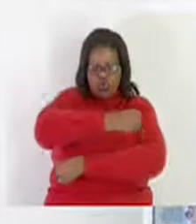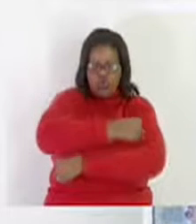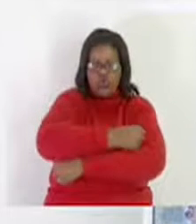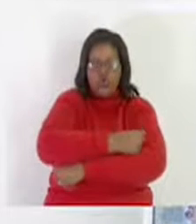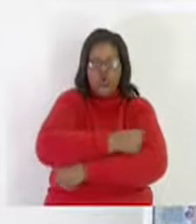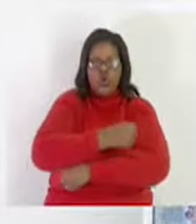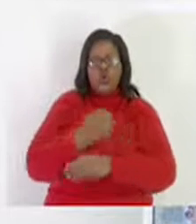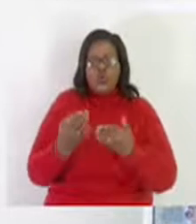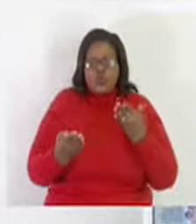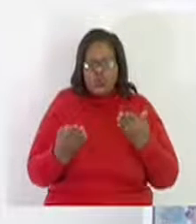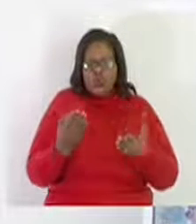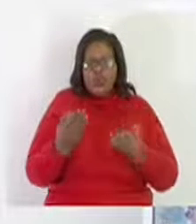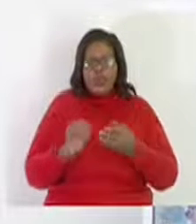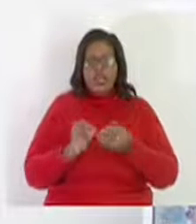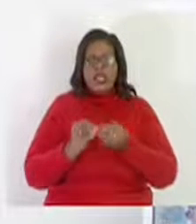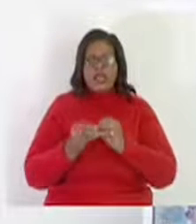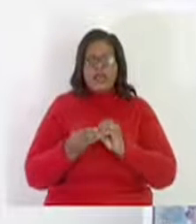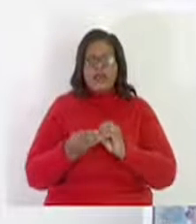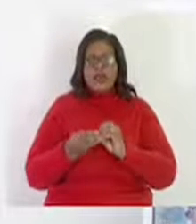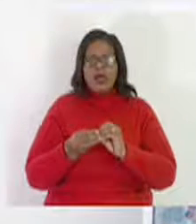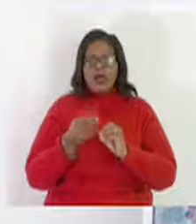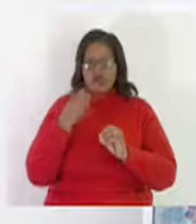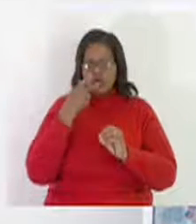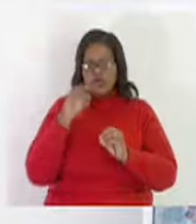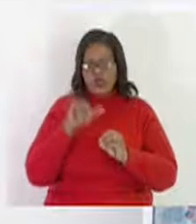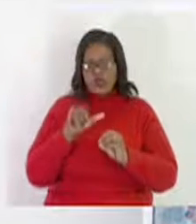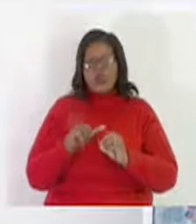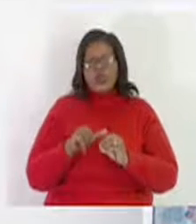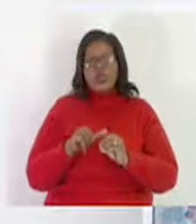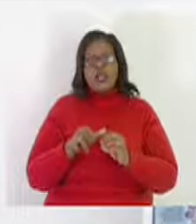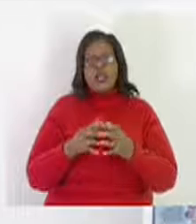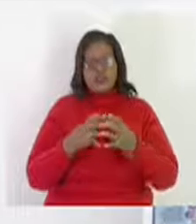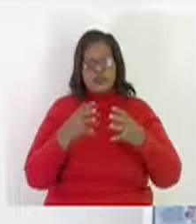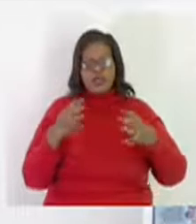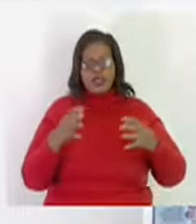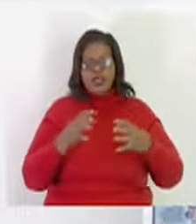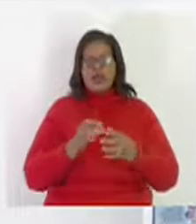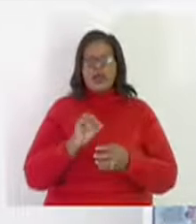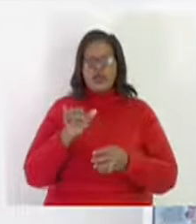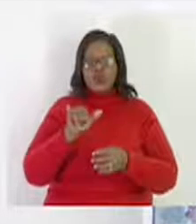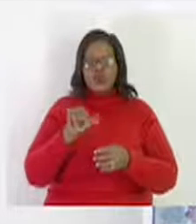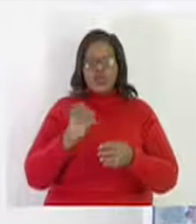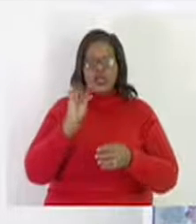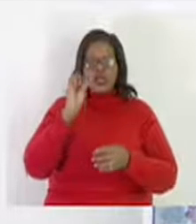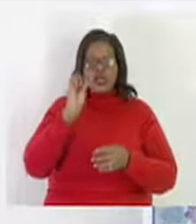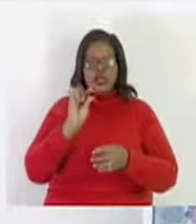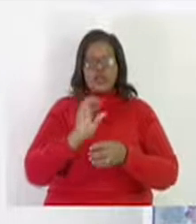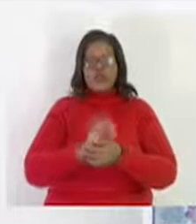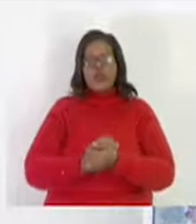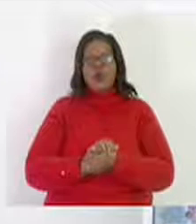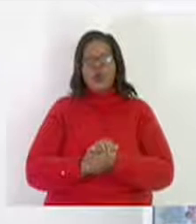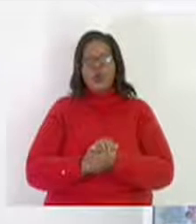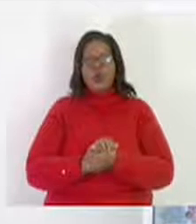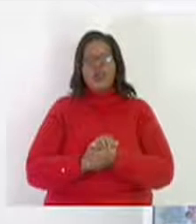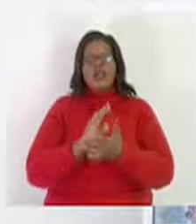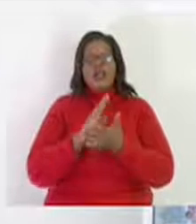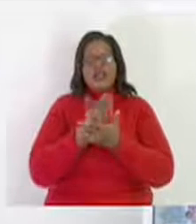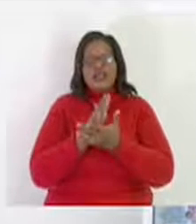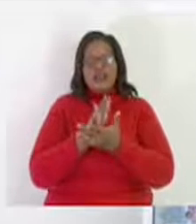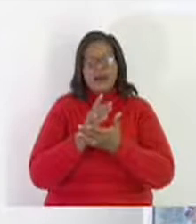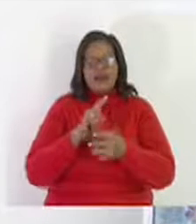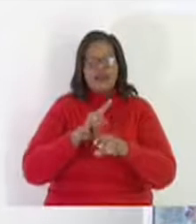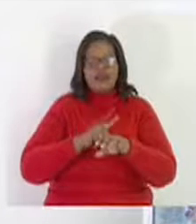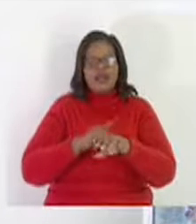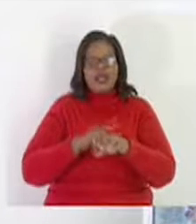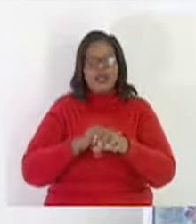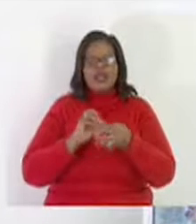which number is bigger than the other. So, in most cases, some numbers are confusing. They